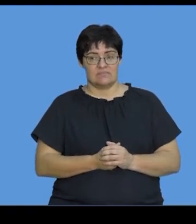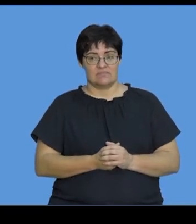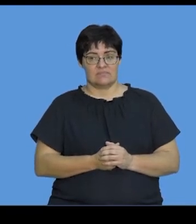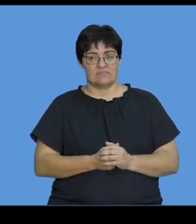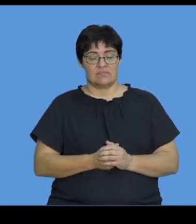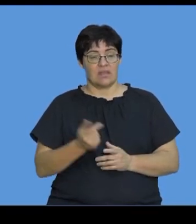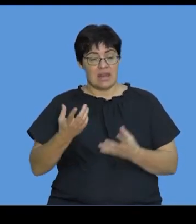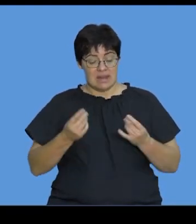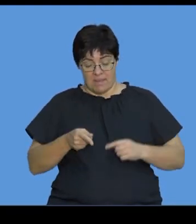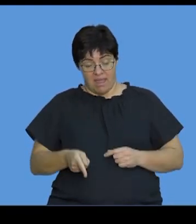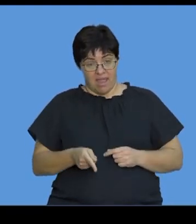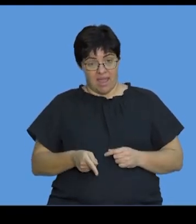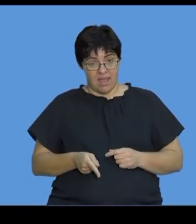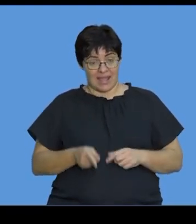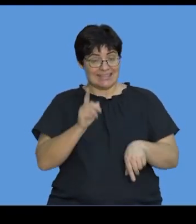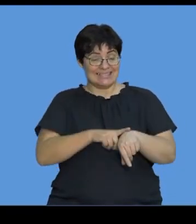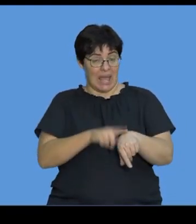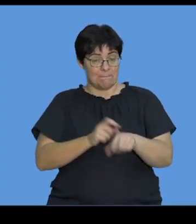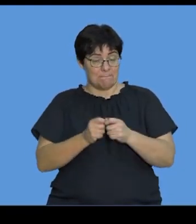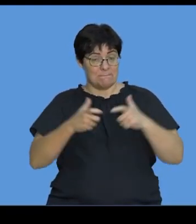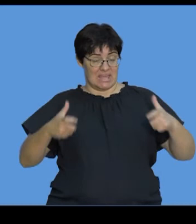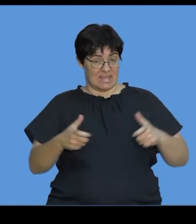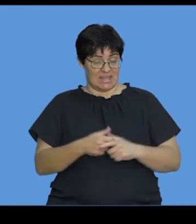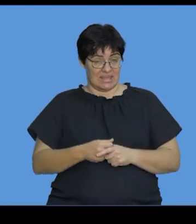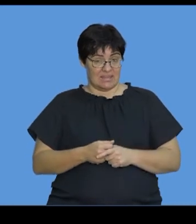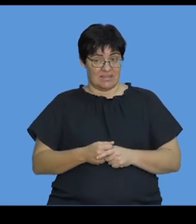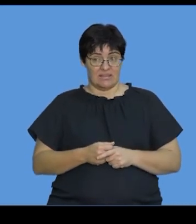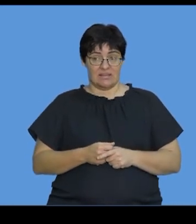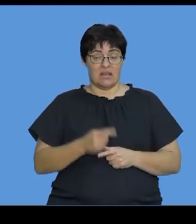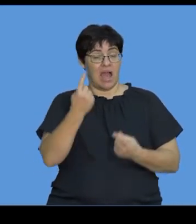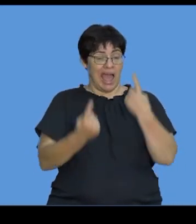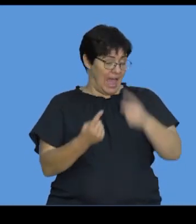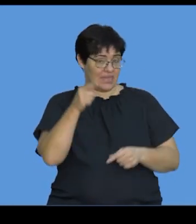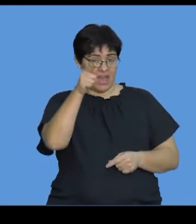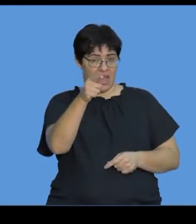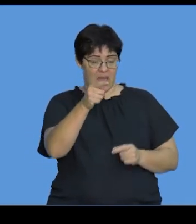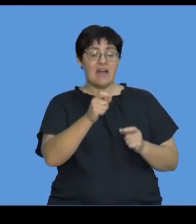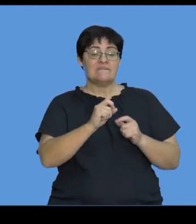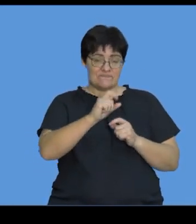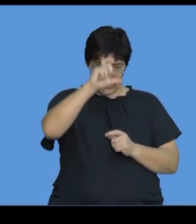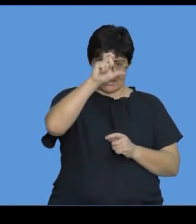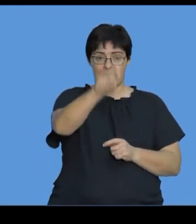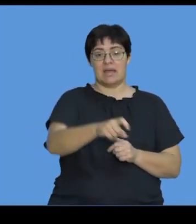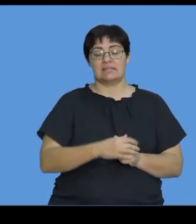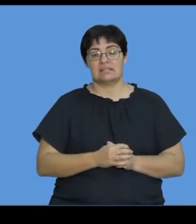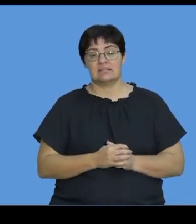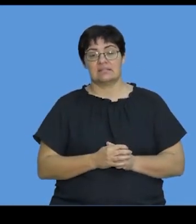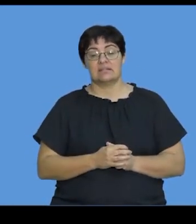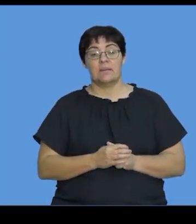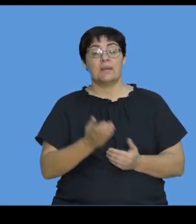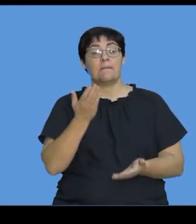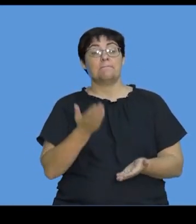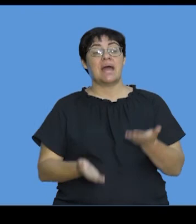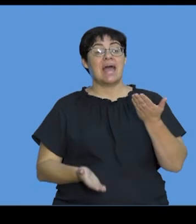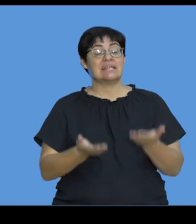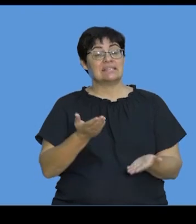If I make this number bigger, so I make the number at the bottom bigger, one of these has to get bigger as well, but